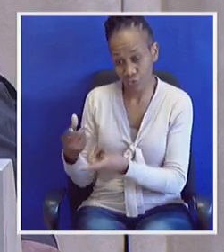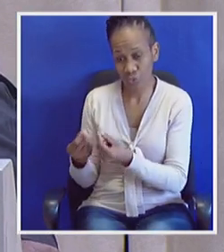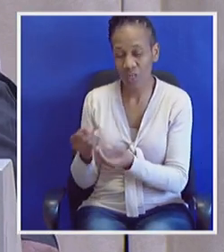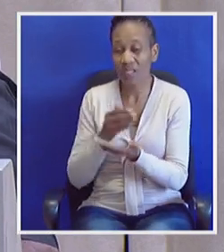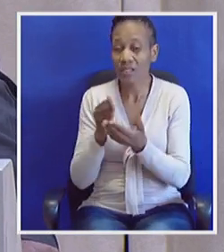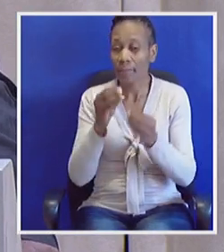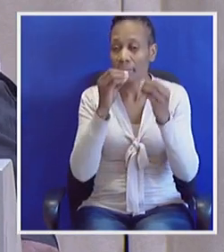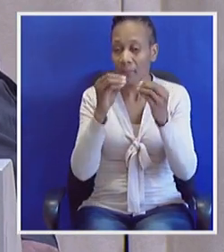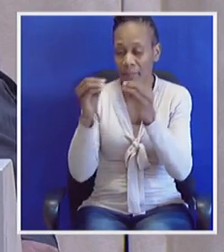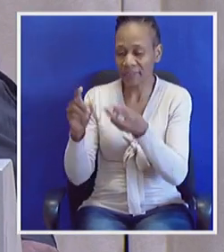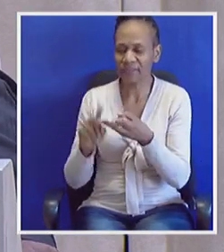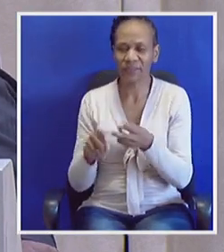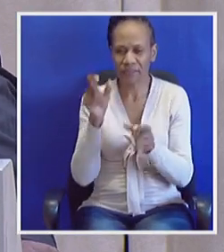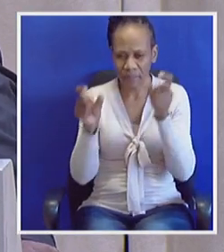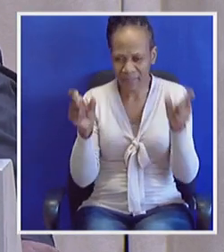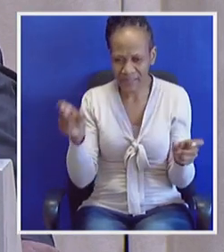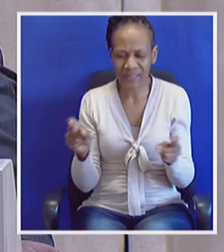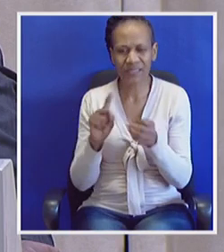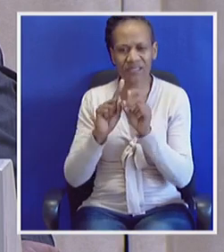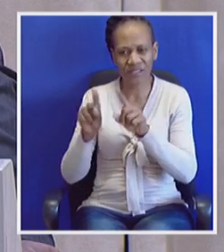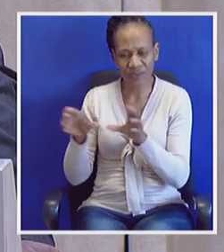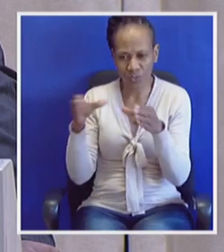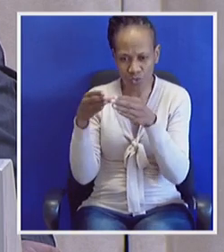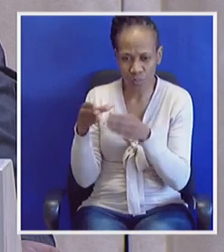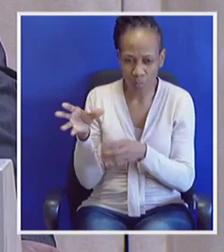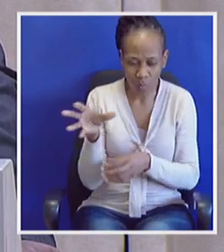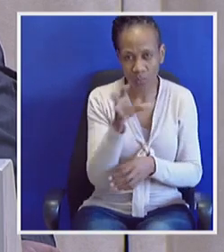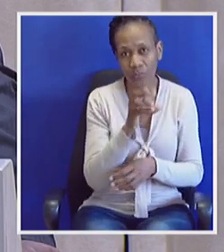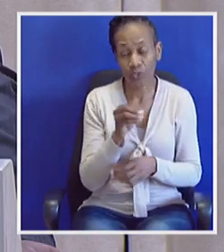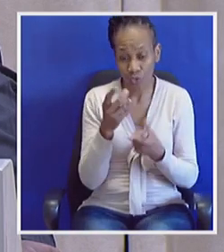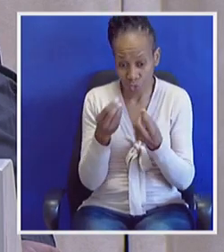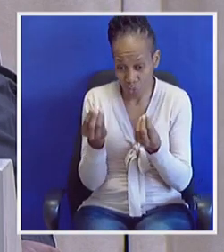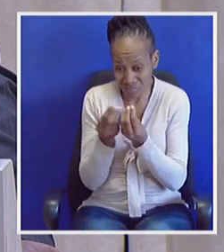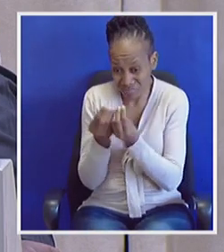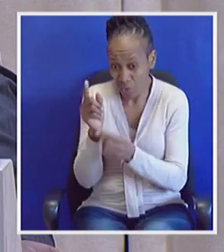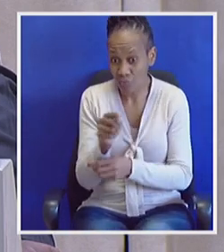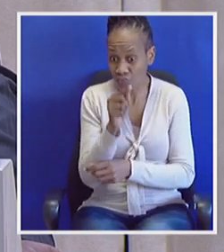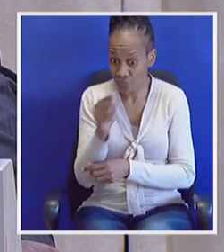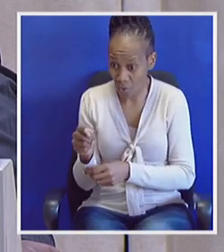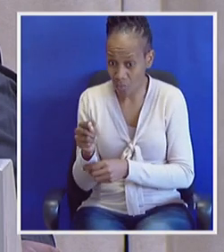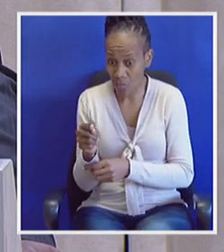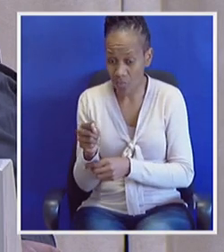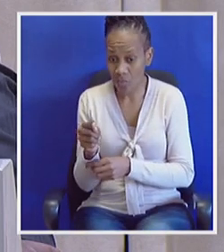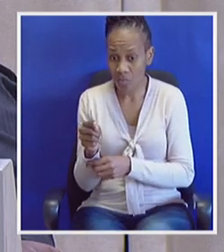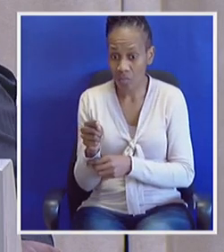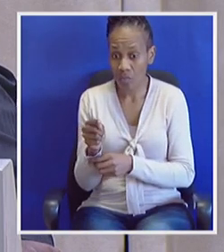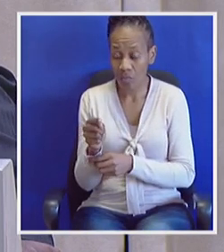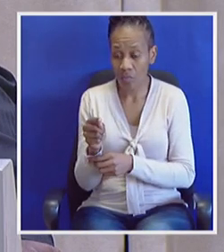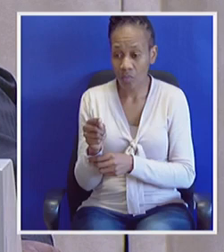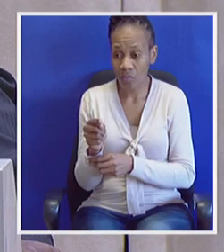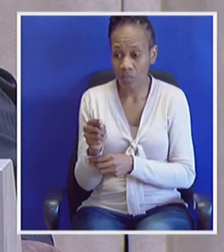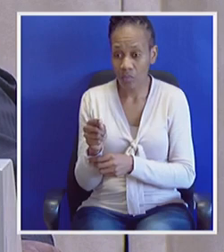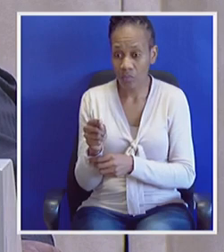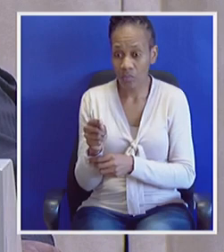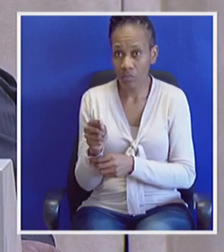companies, individuals, and entities that will be doing wrong things in our state-owned enterprises will